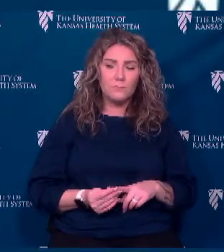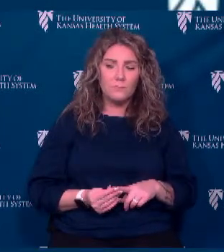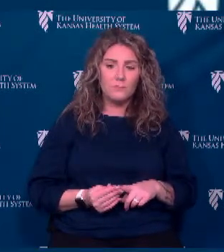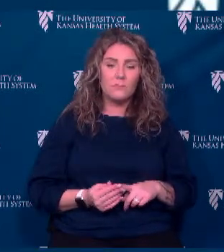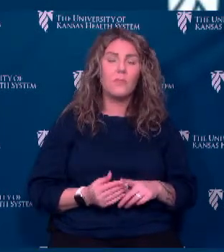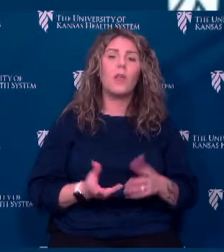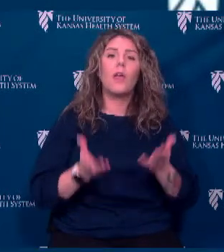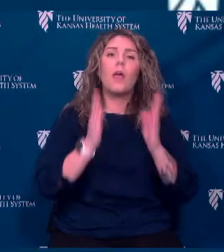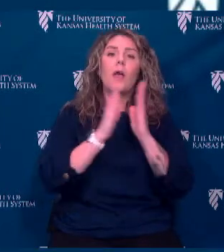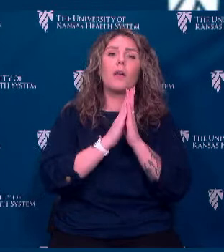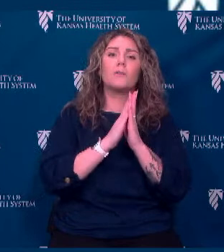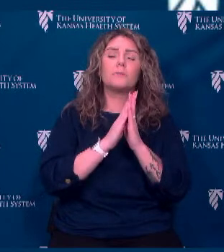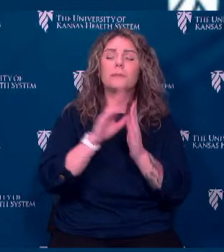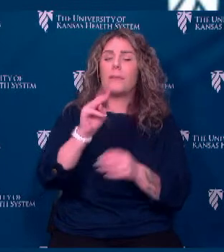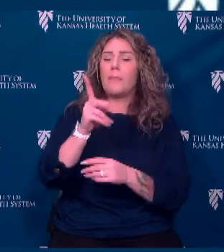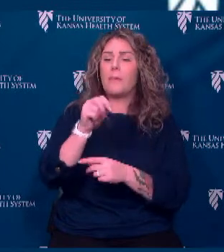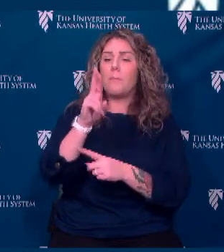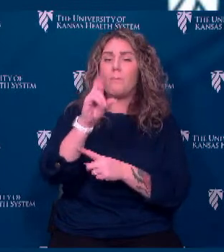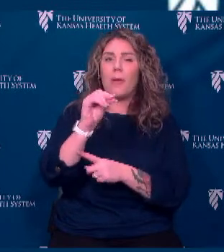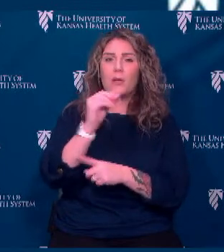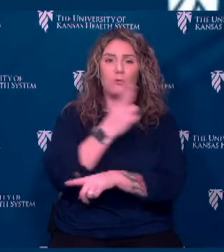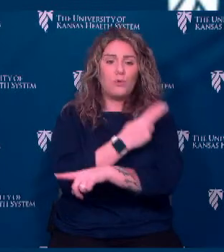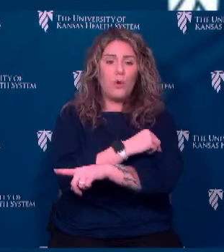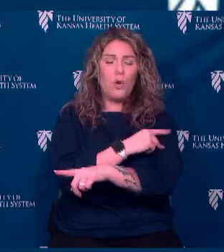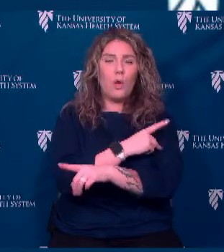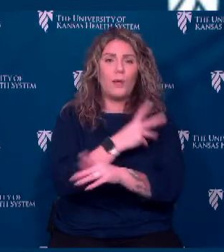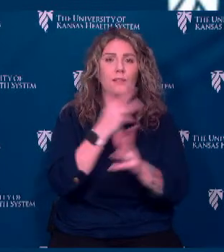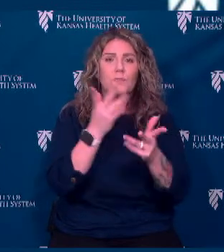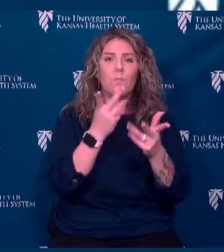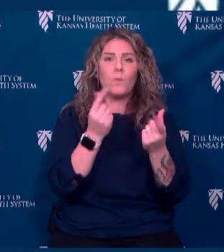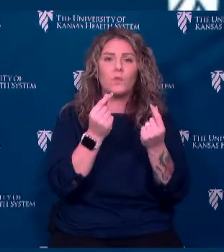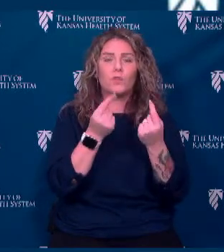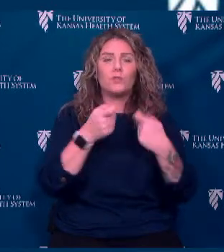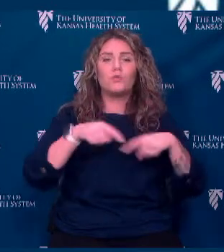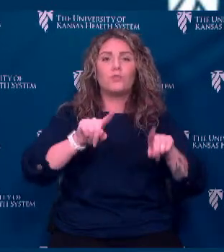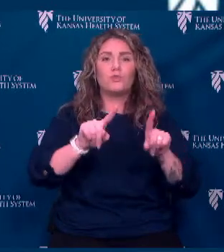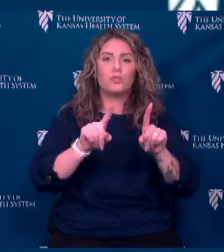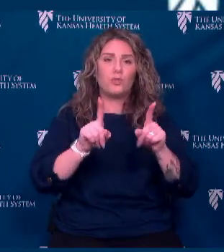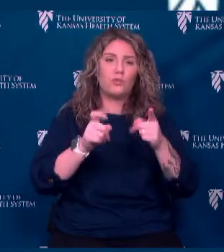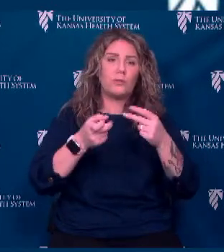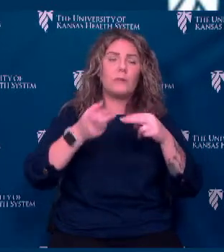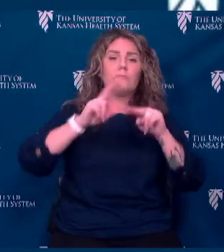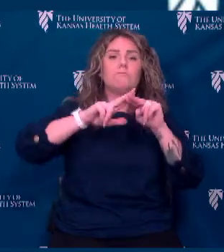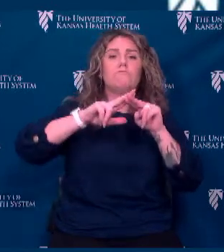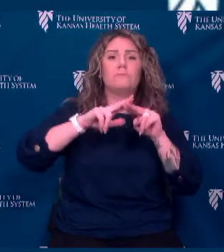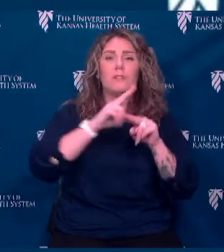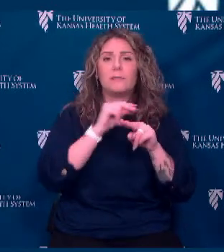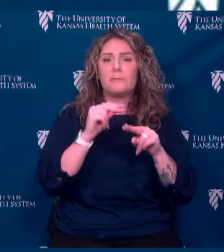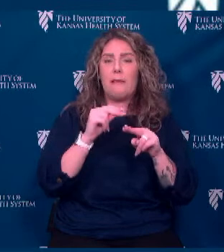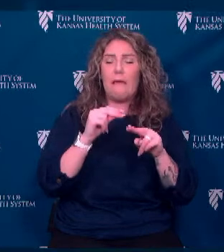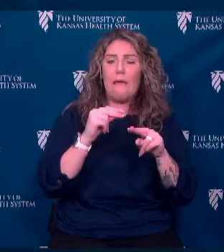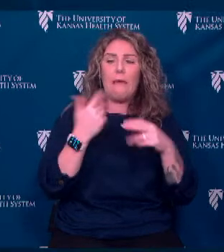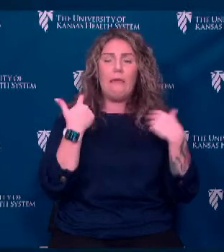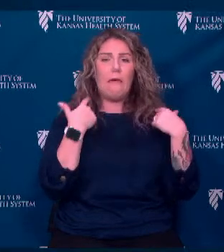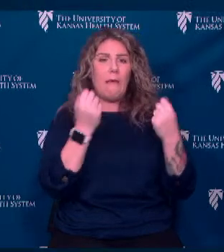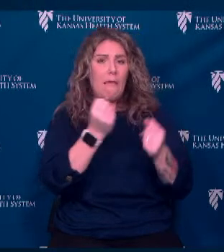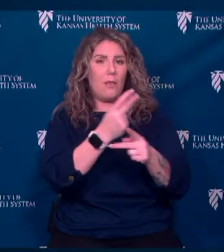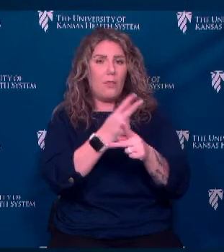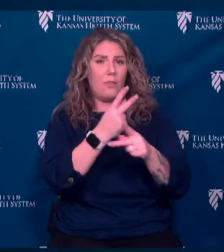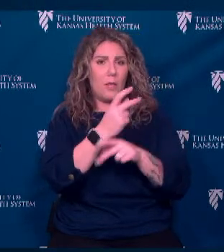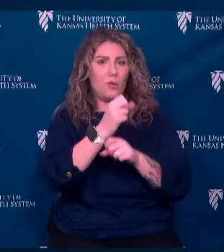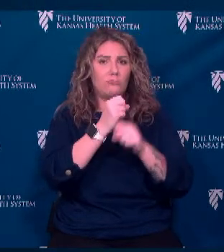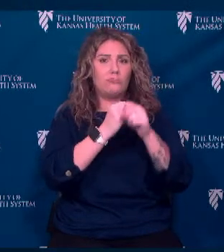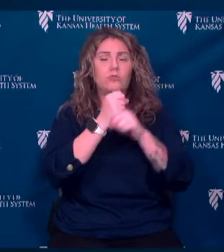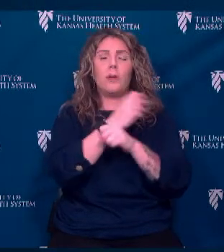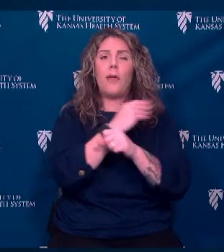metro hospitals, what they did during the surge, and about the adequacy of healthcare infrastructure as well as crisis